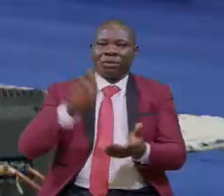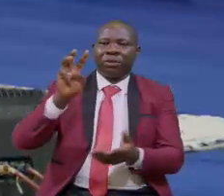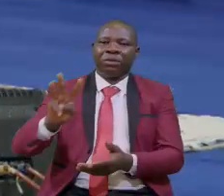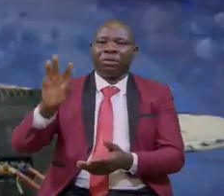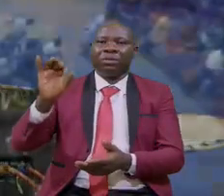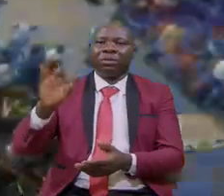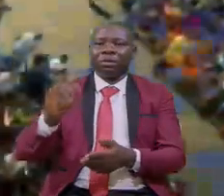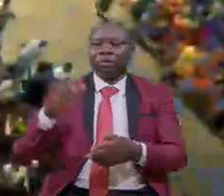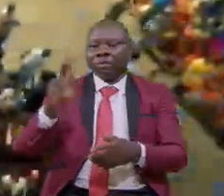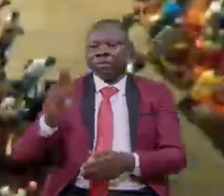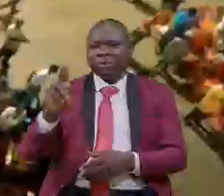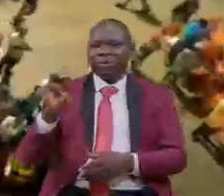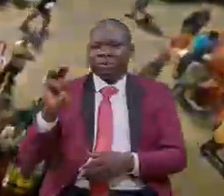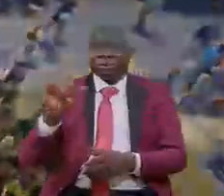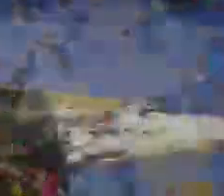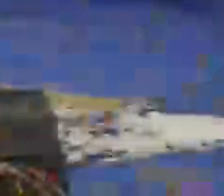Pastor.